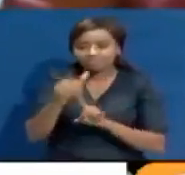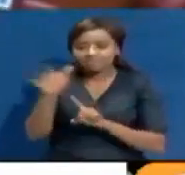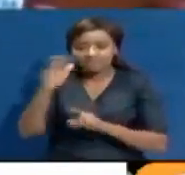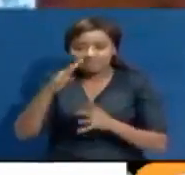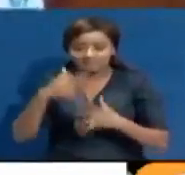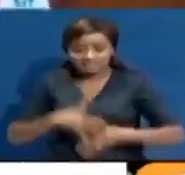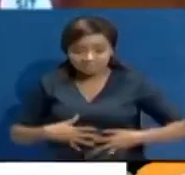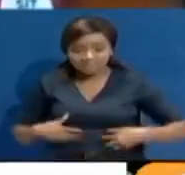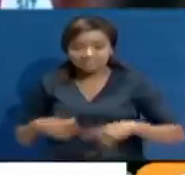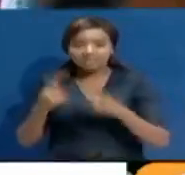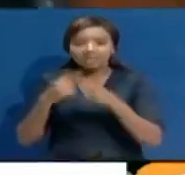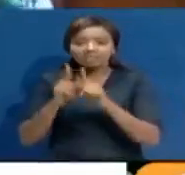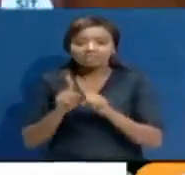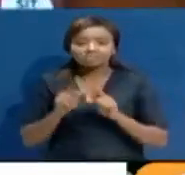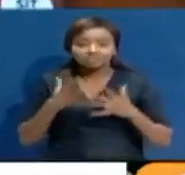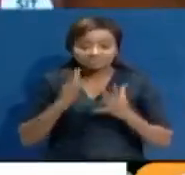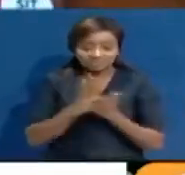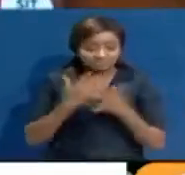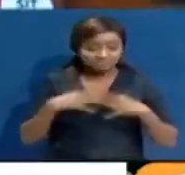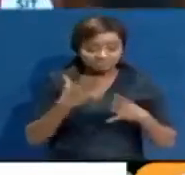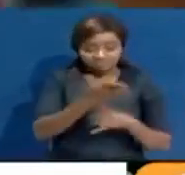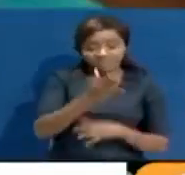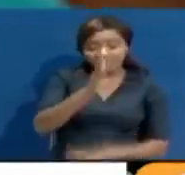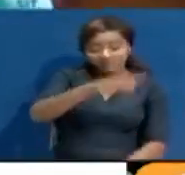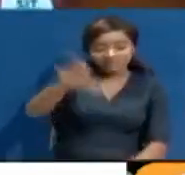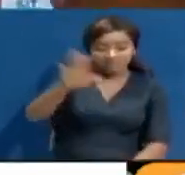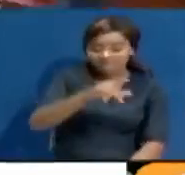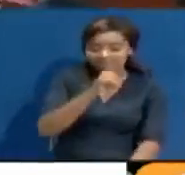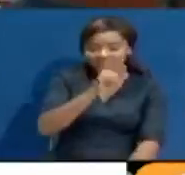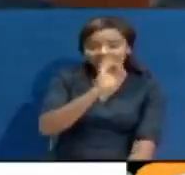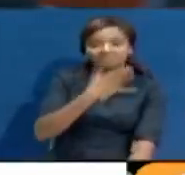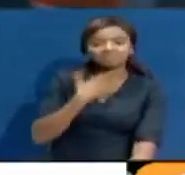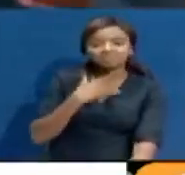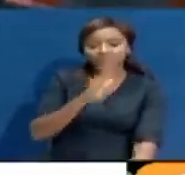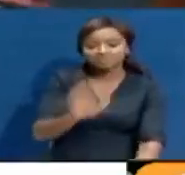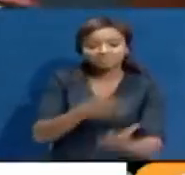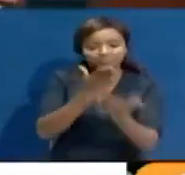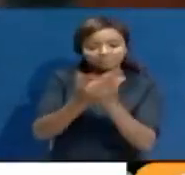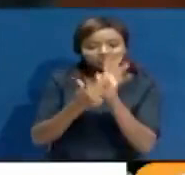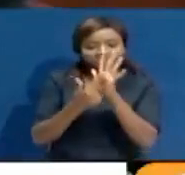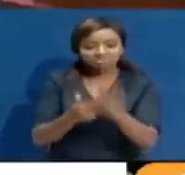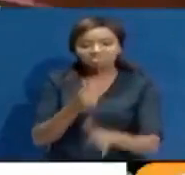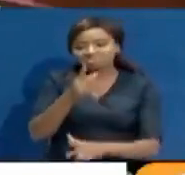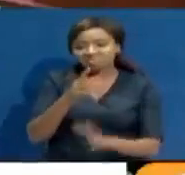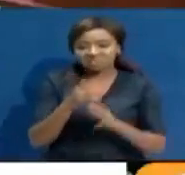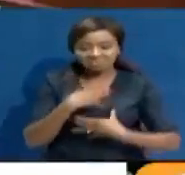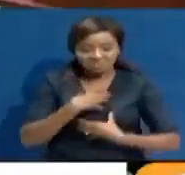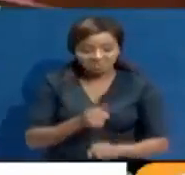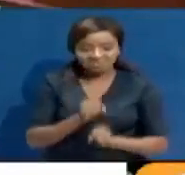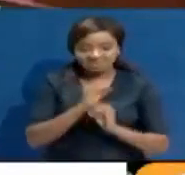pass is a threat by a section of members of Parliament to table a motion of no confidence in Deputy